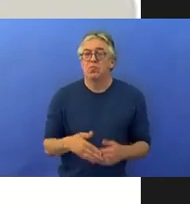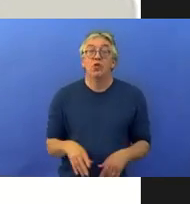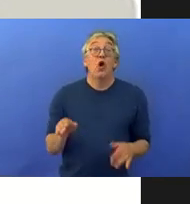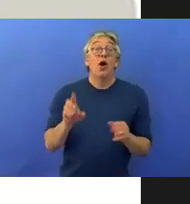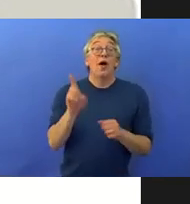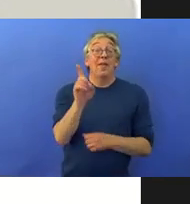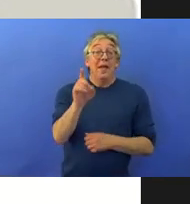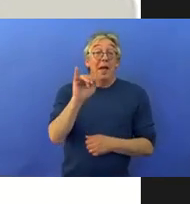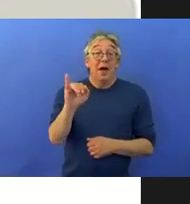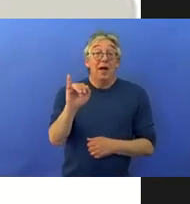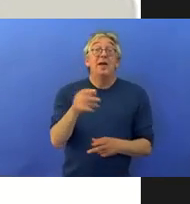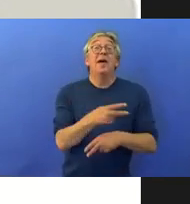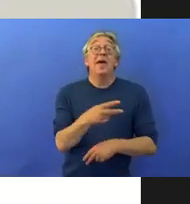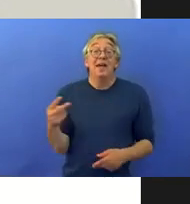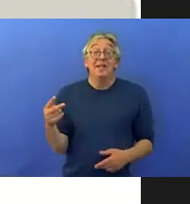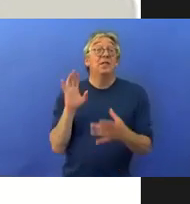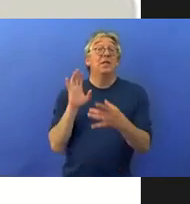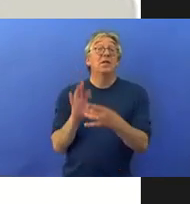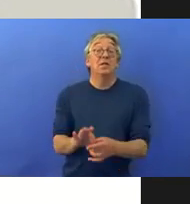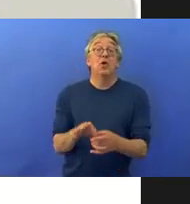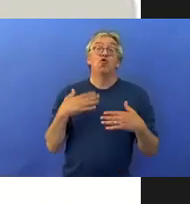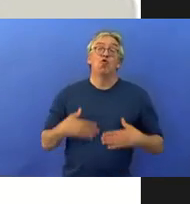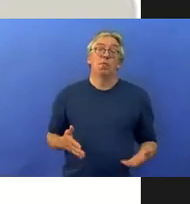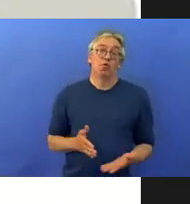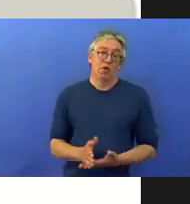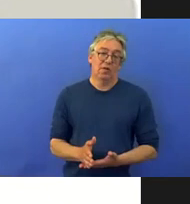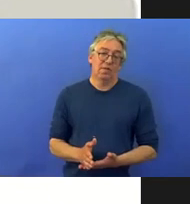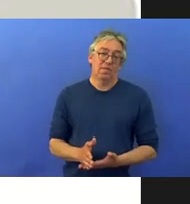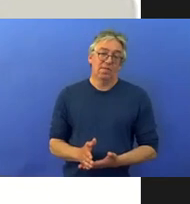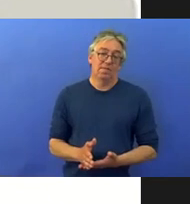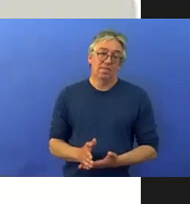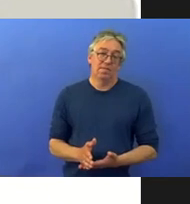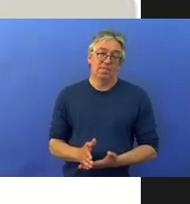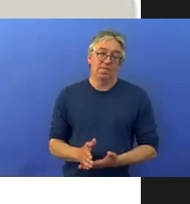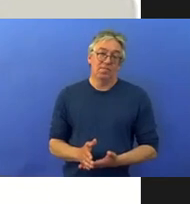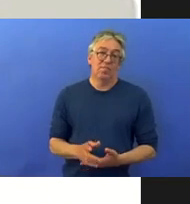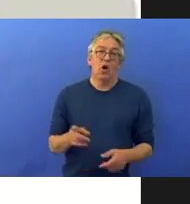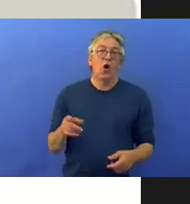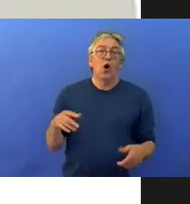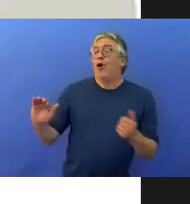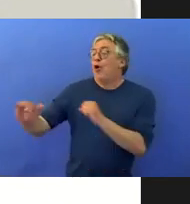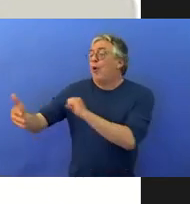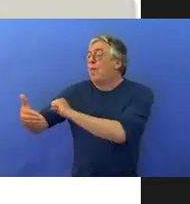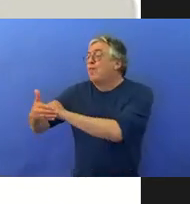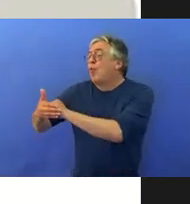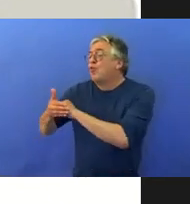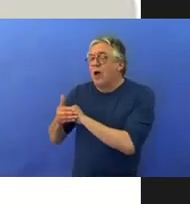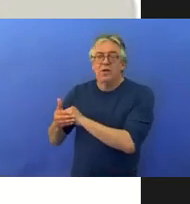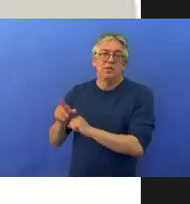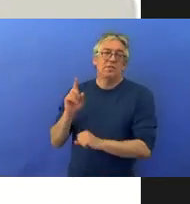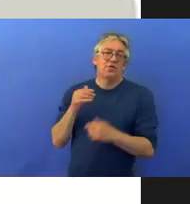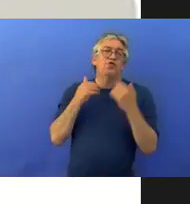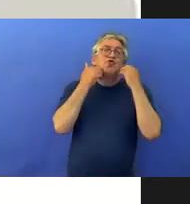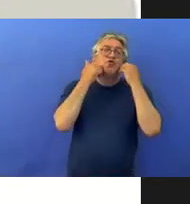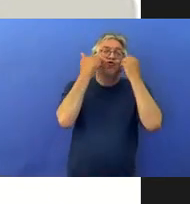about human rights. We should change the shameful approach of protection for the very worthy approach